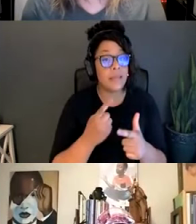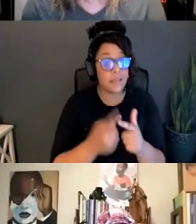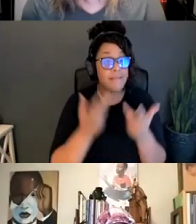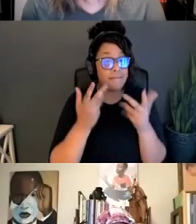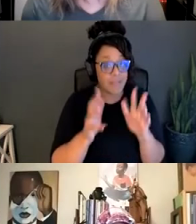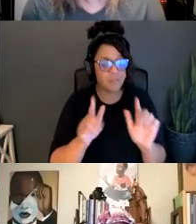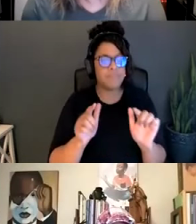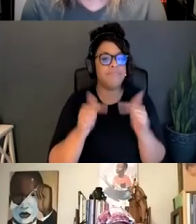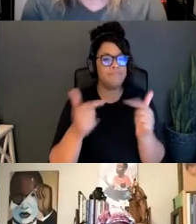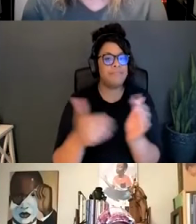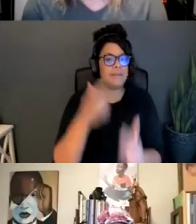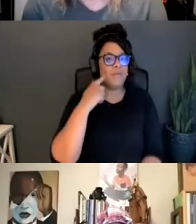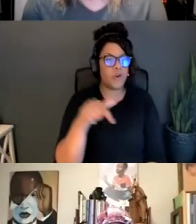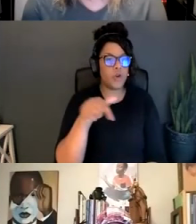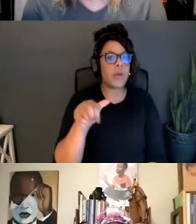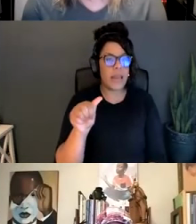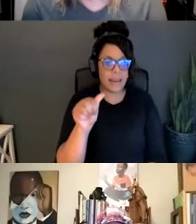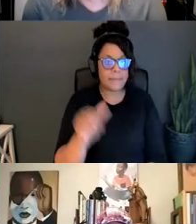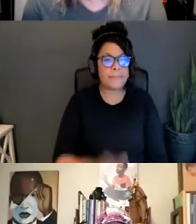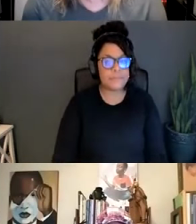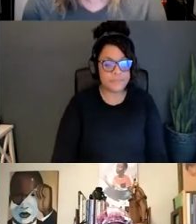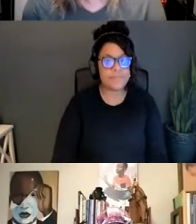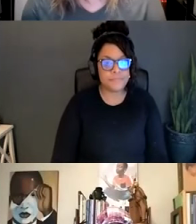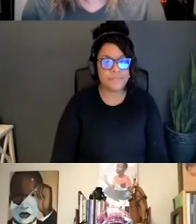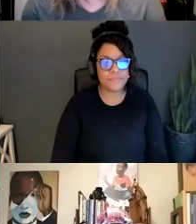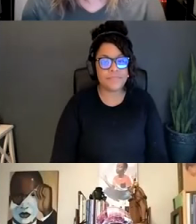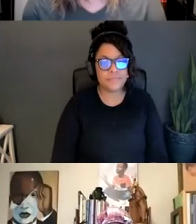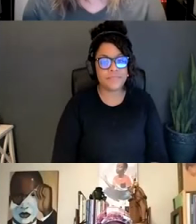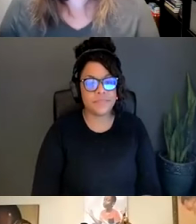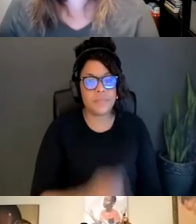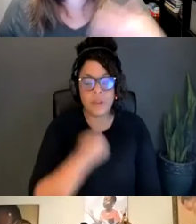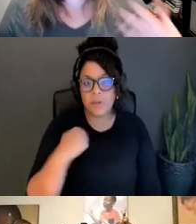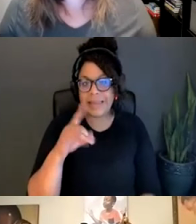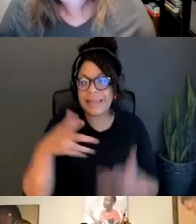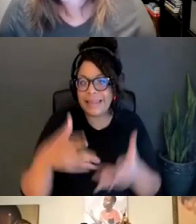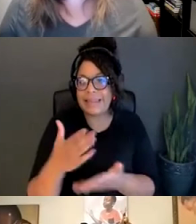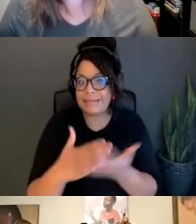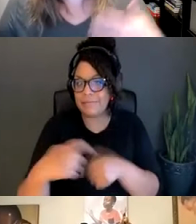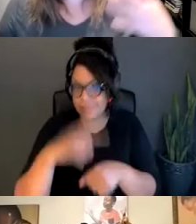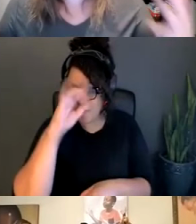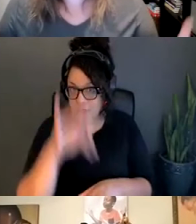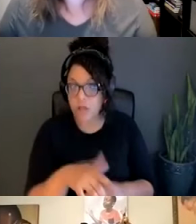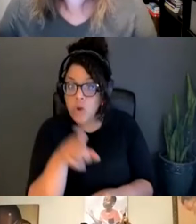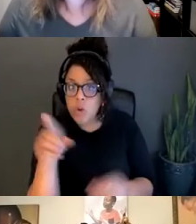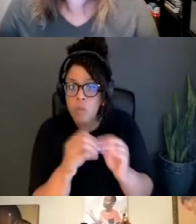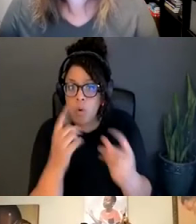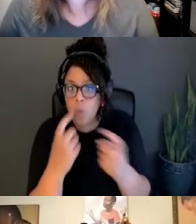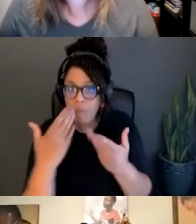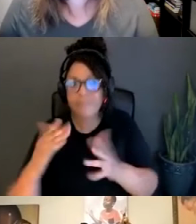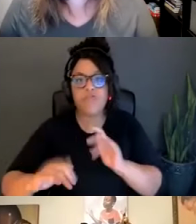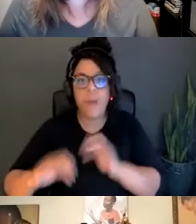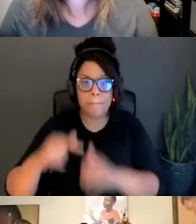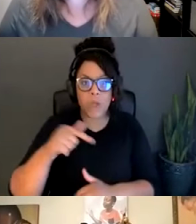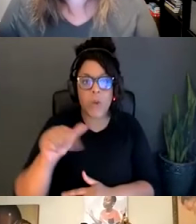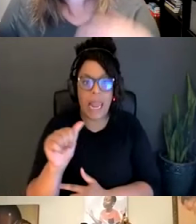for Q&A again, as we have built in some time for that. So if you have questions, please drop them into the